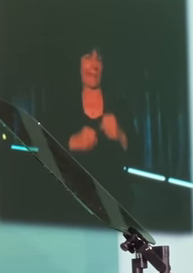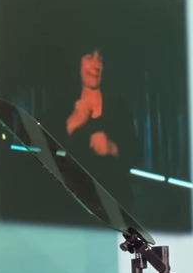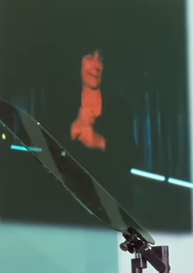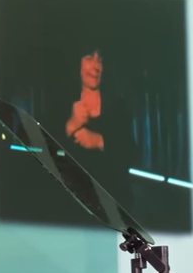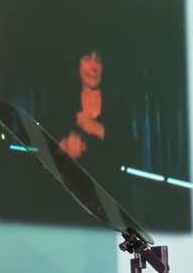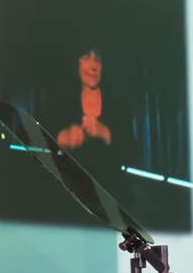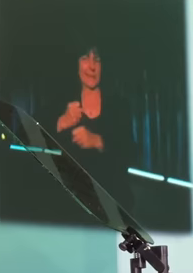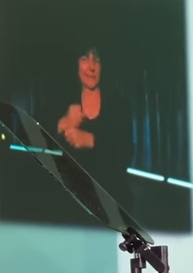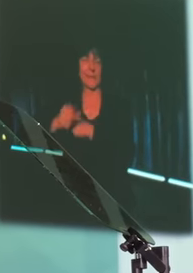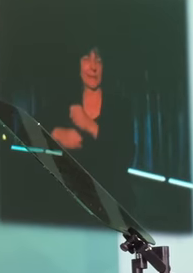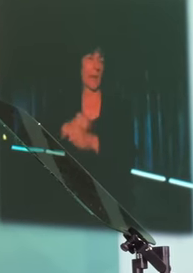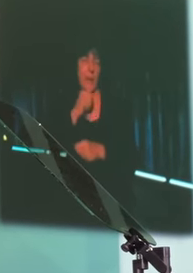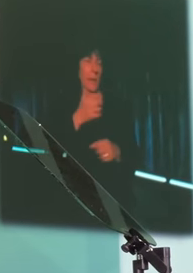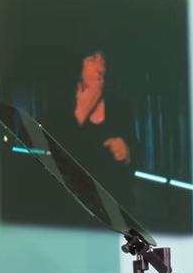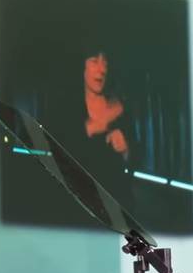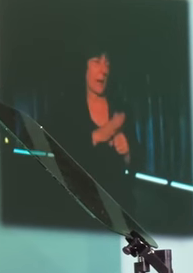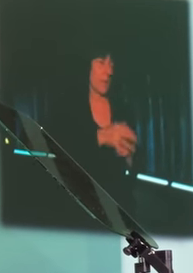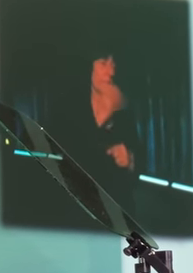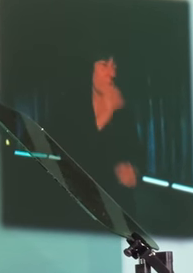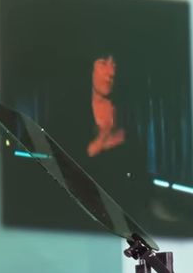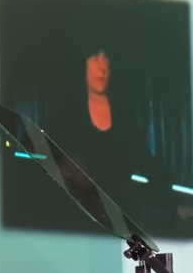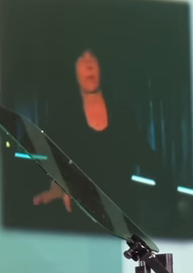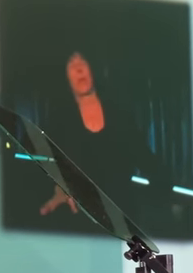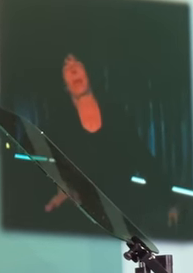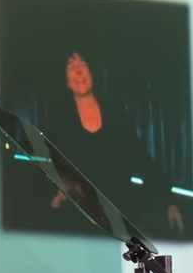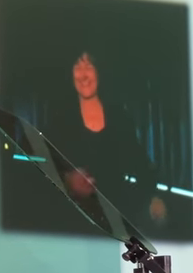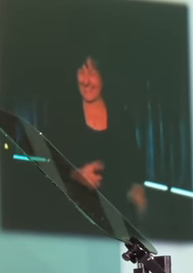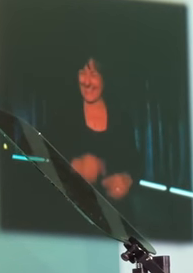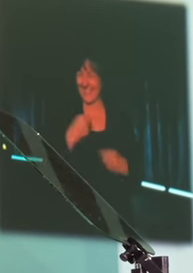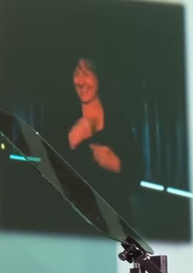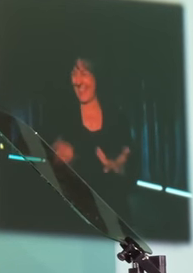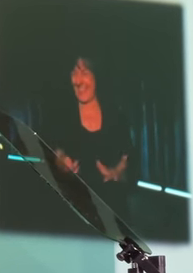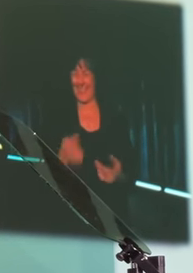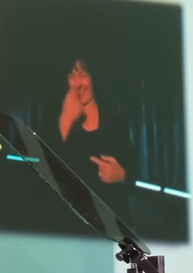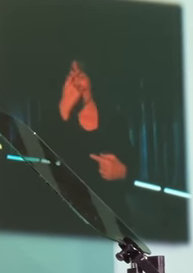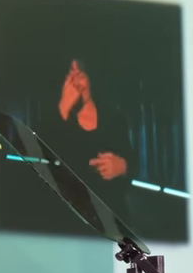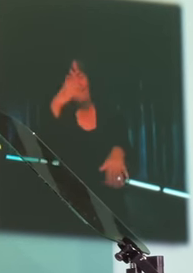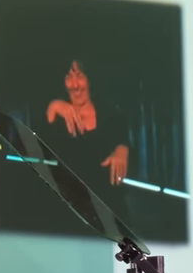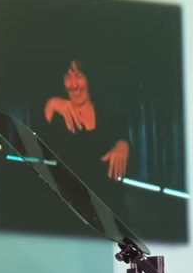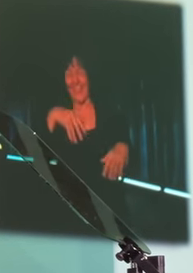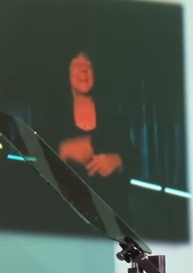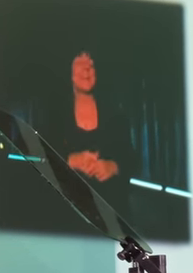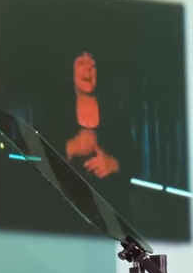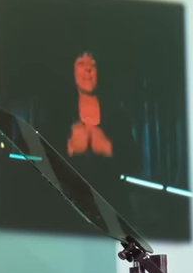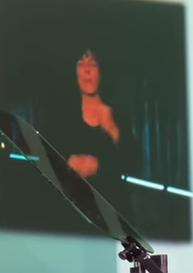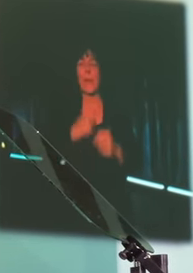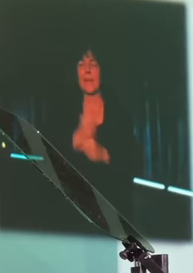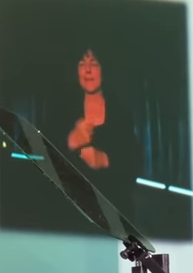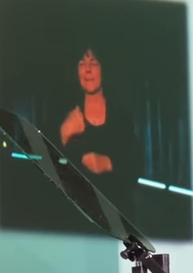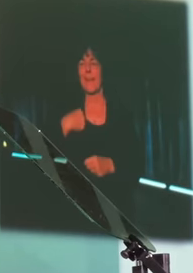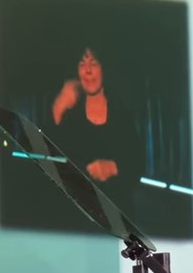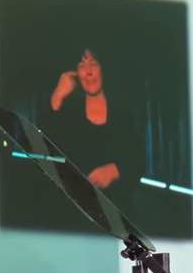for years and years, I haven't had enough coffee, full disclosure. For years and years, I do think that